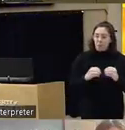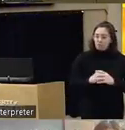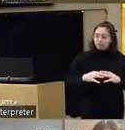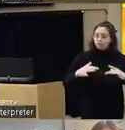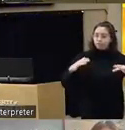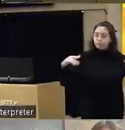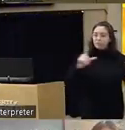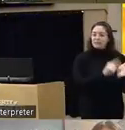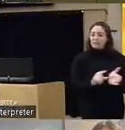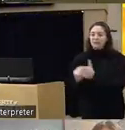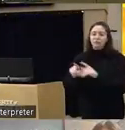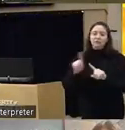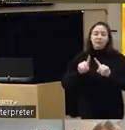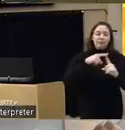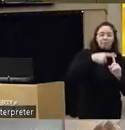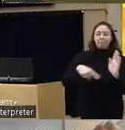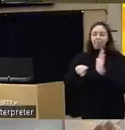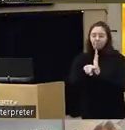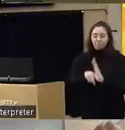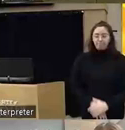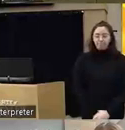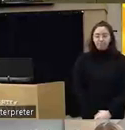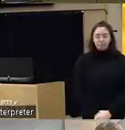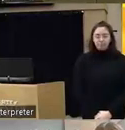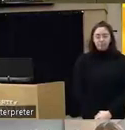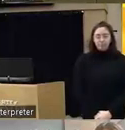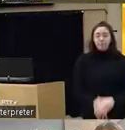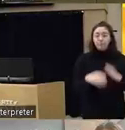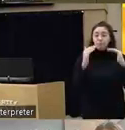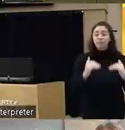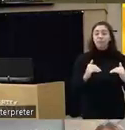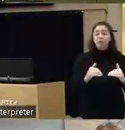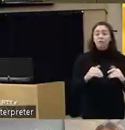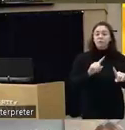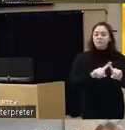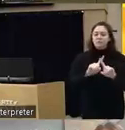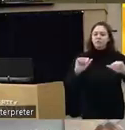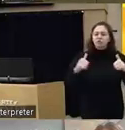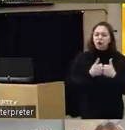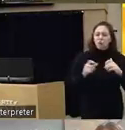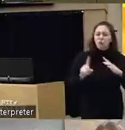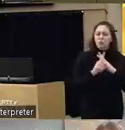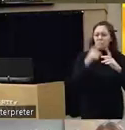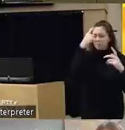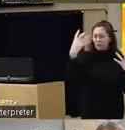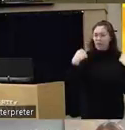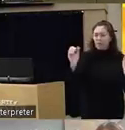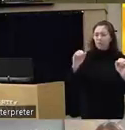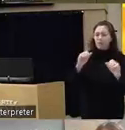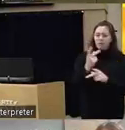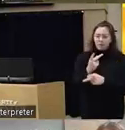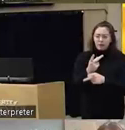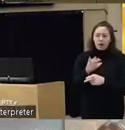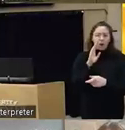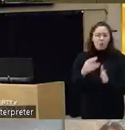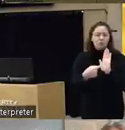some criticisms. And then I also wanted to look at the differences and challenges in mental health care delivery through that model when